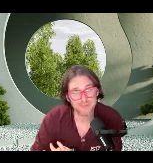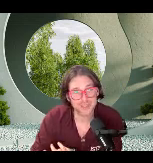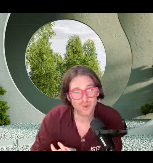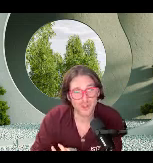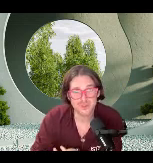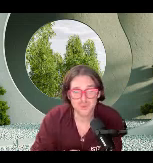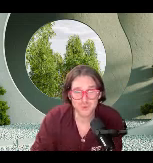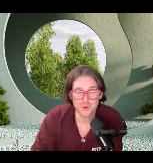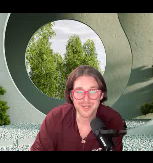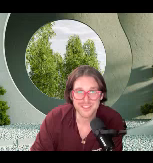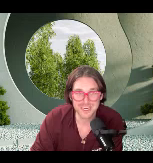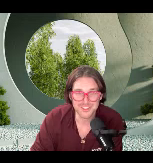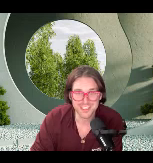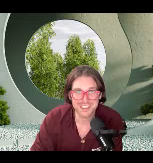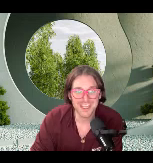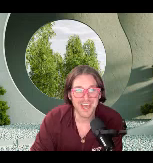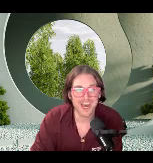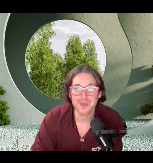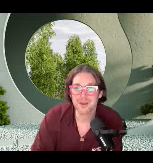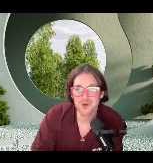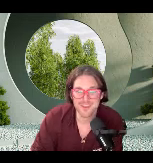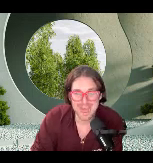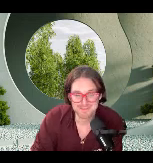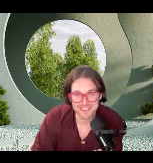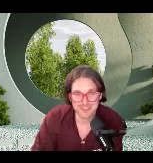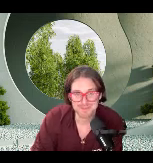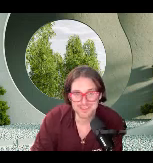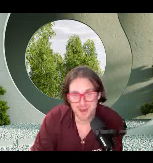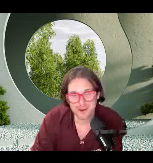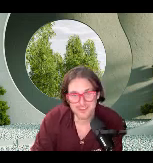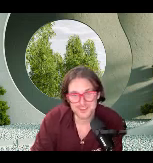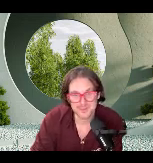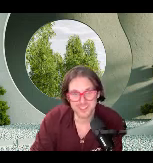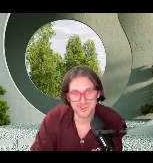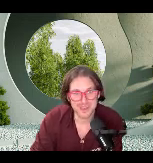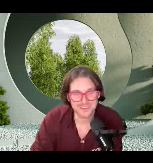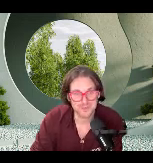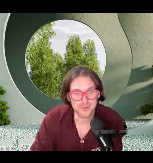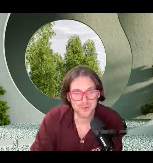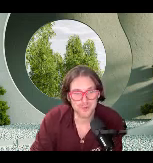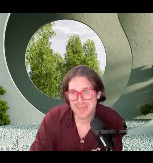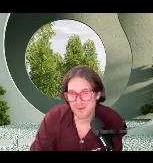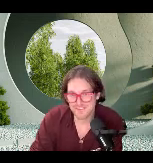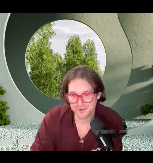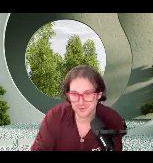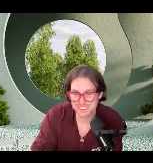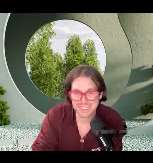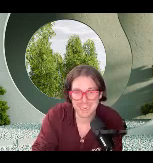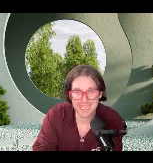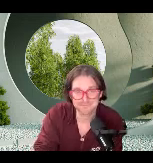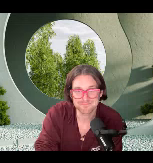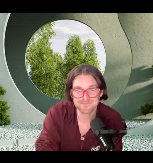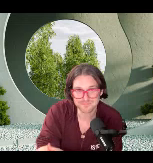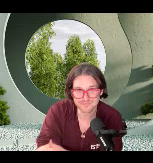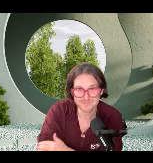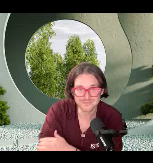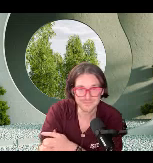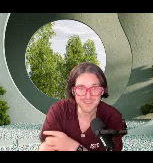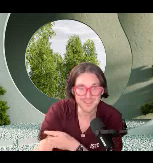NCCE's help with your school or organization, we are more than happy to be thought partners with you and to support you however we